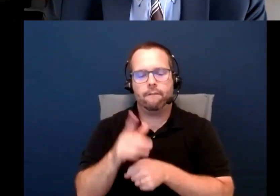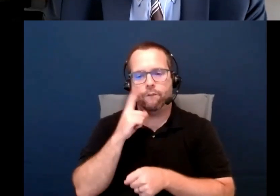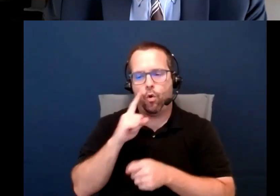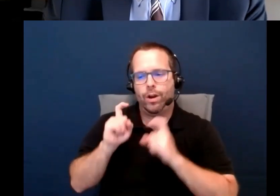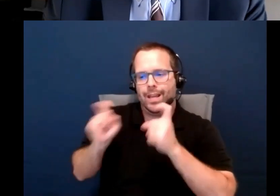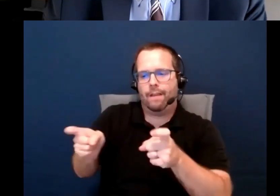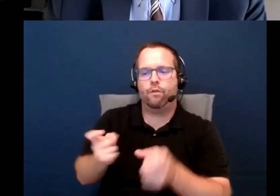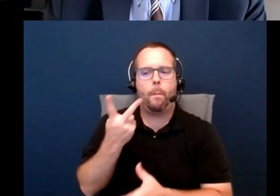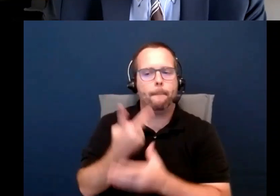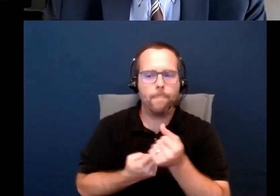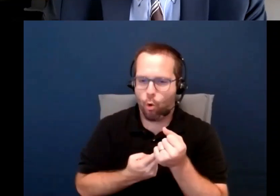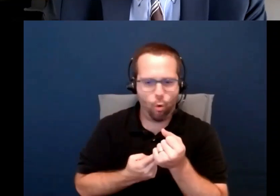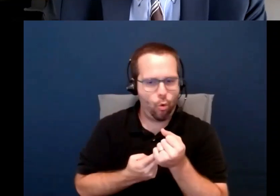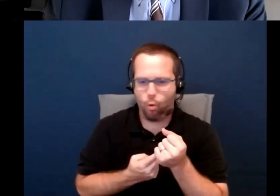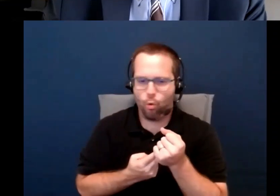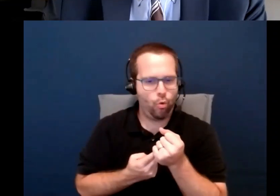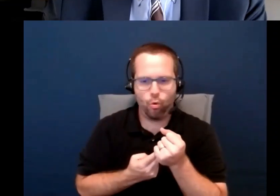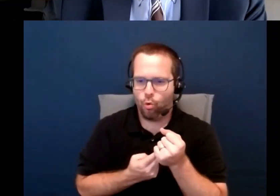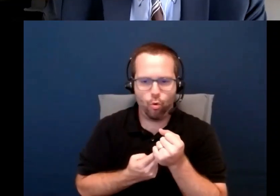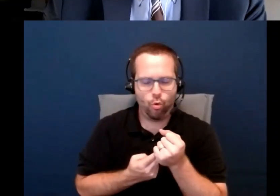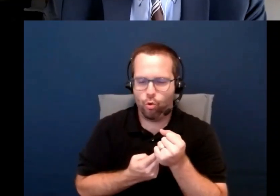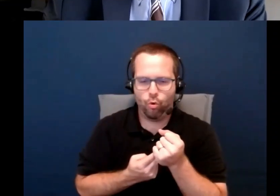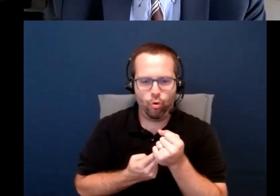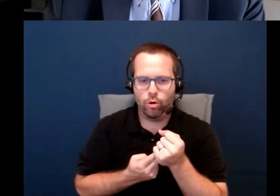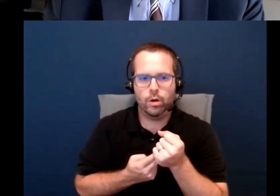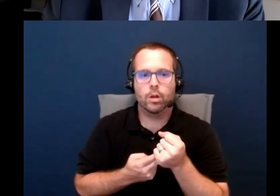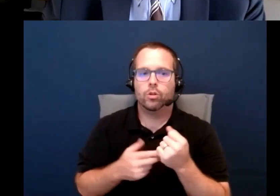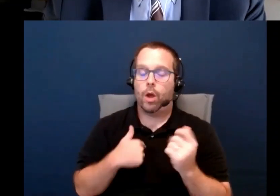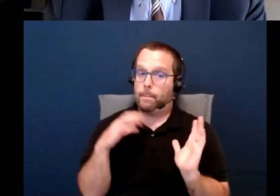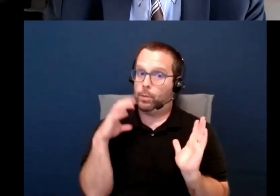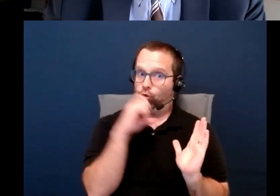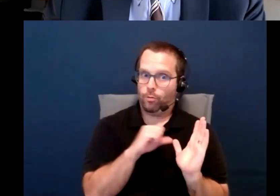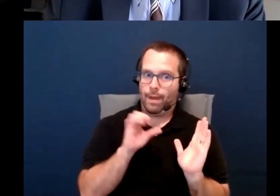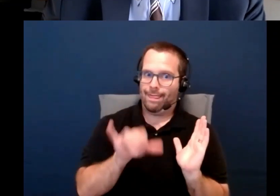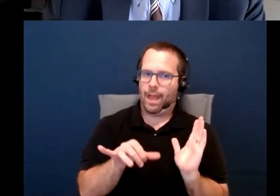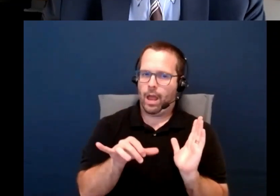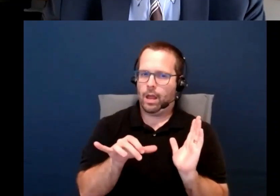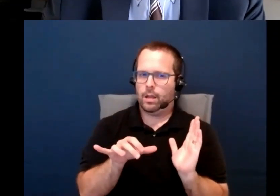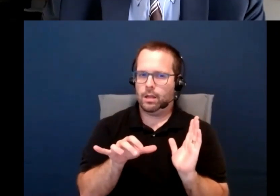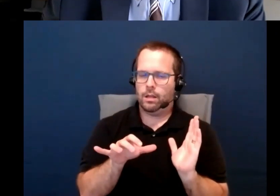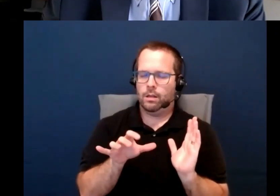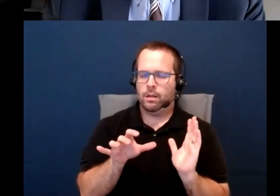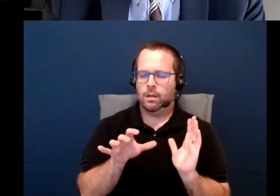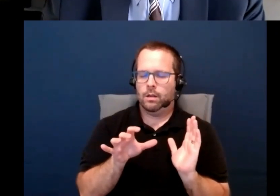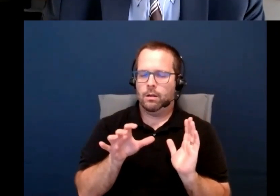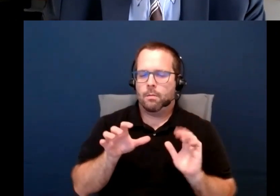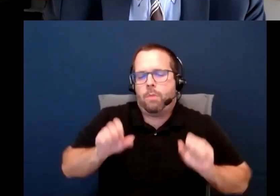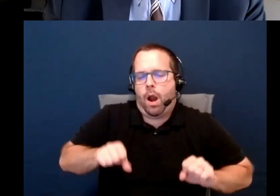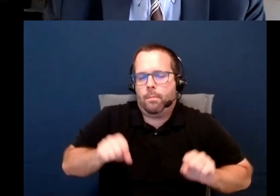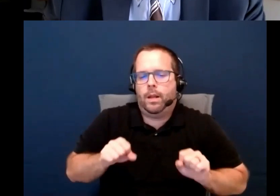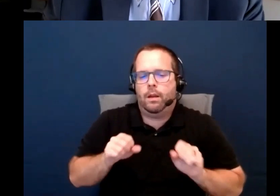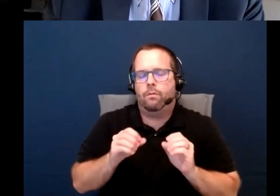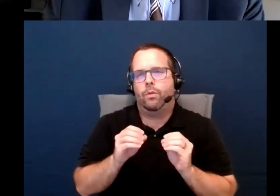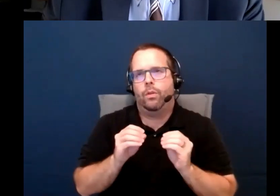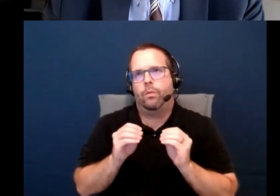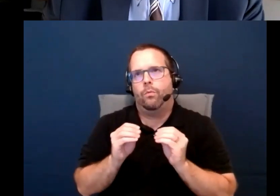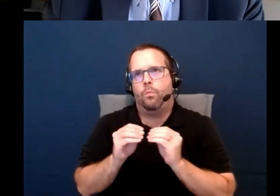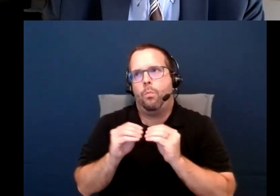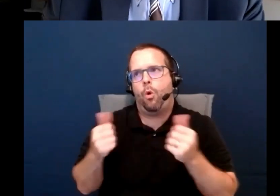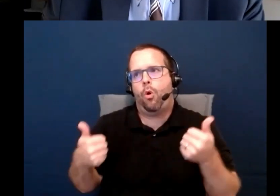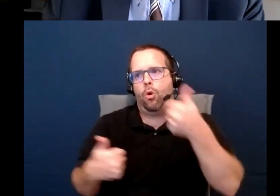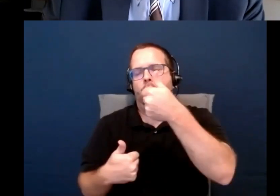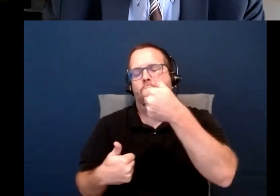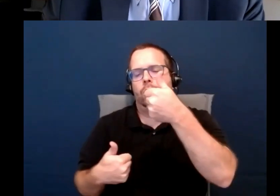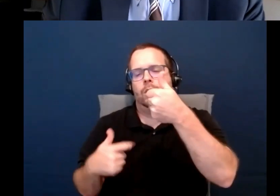that, and this should be, I'm assuming that probably was with a more senior person. So